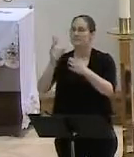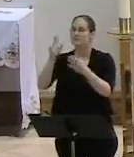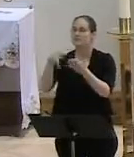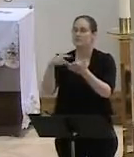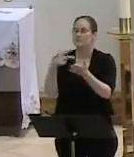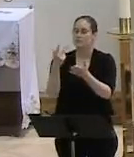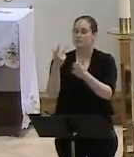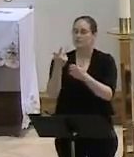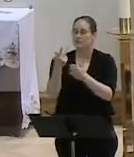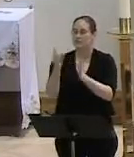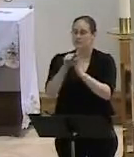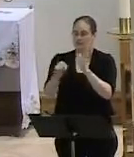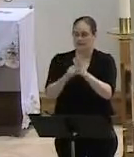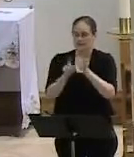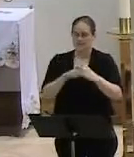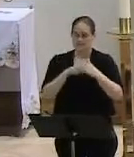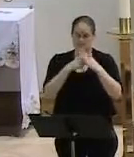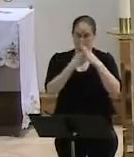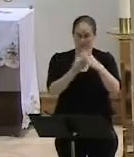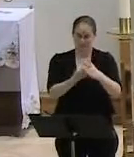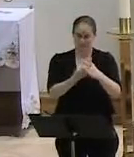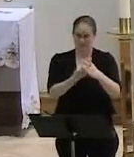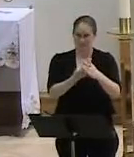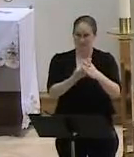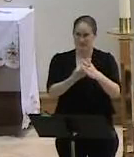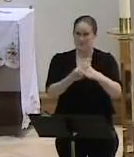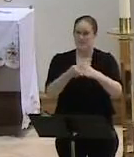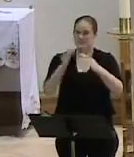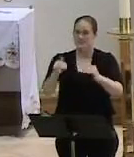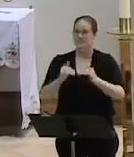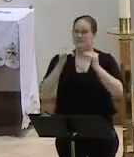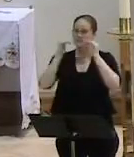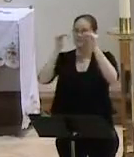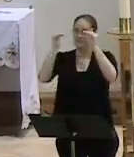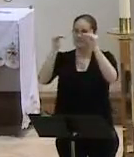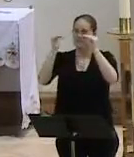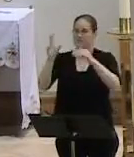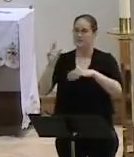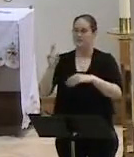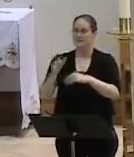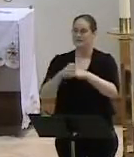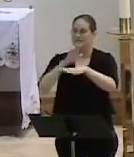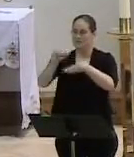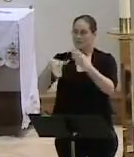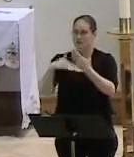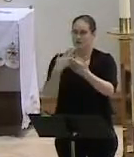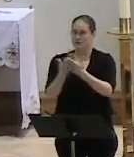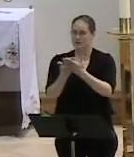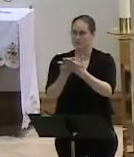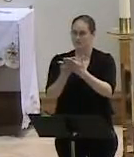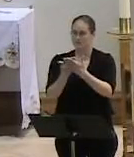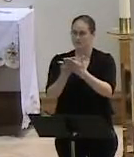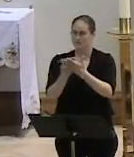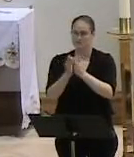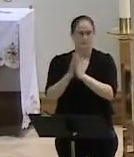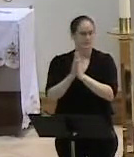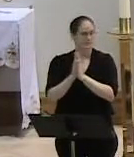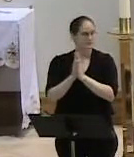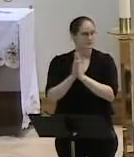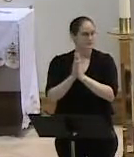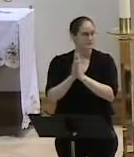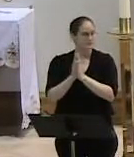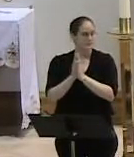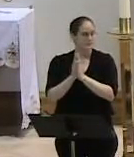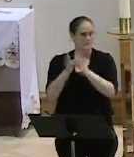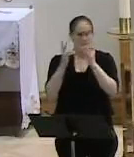grade. As an ultra server, she has attained the highest rank within the Knights of the Altar, the rank of Chevalier.